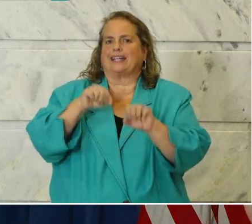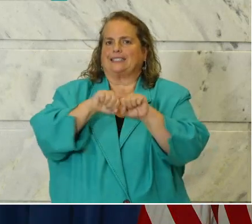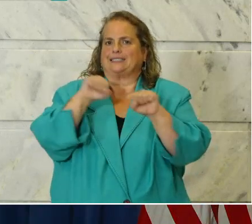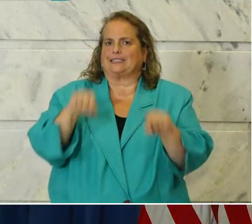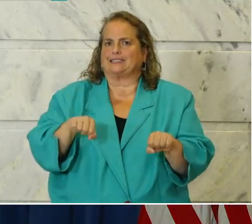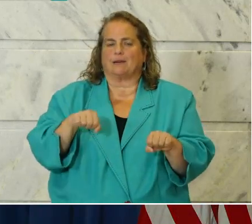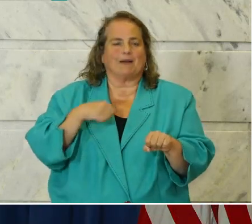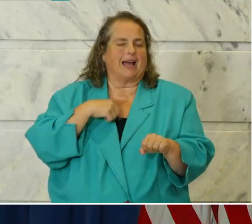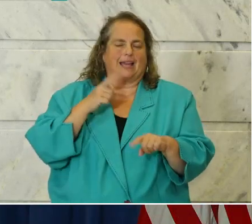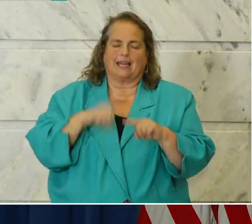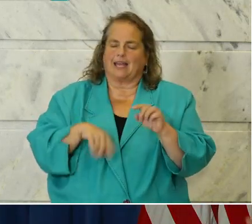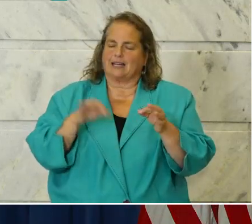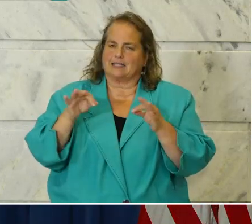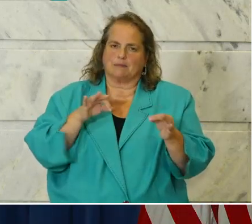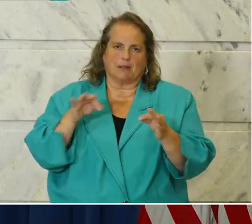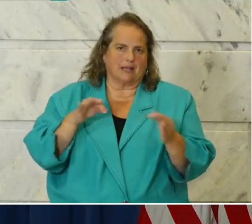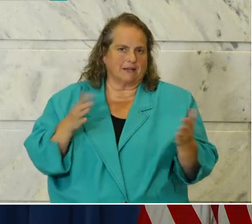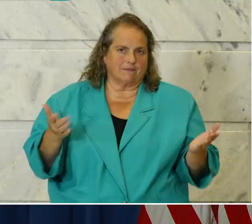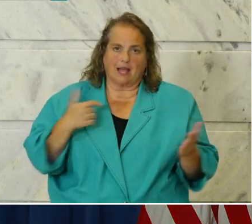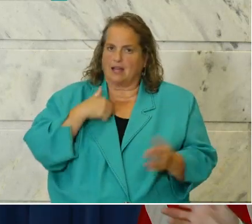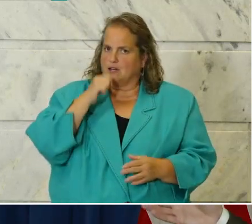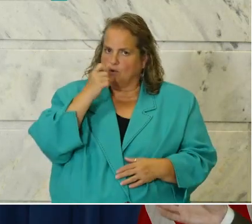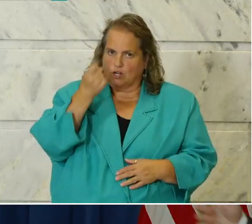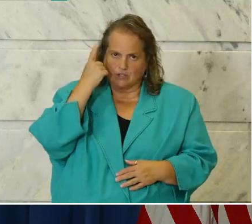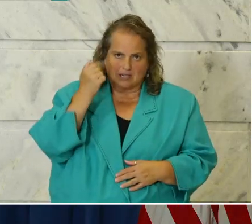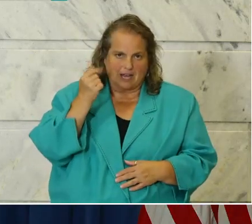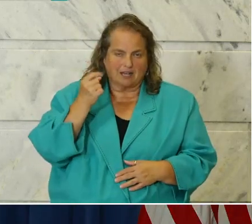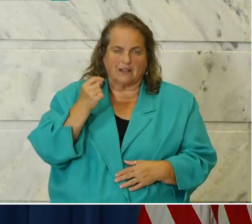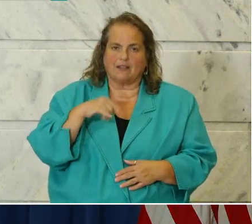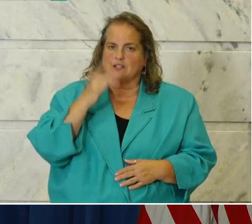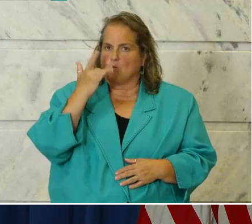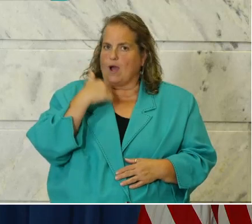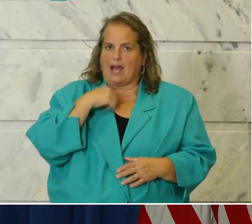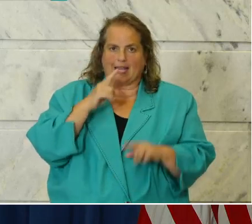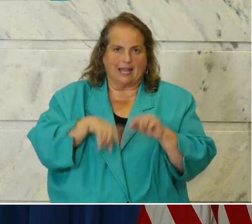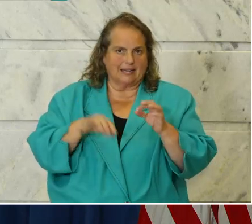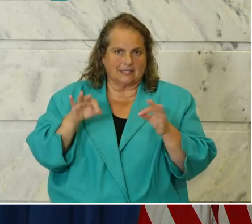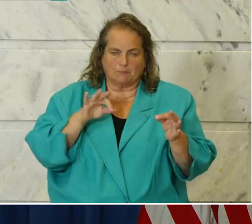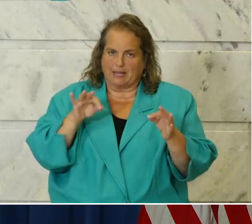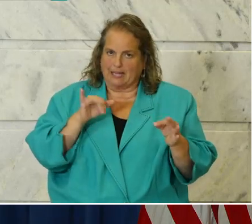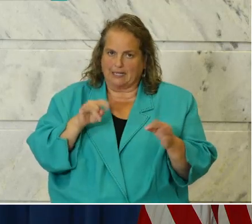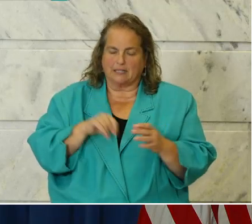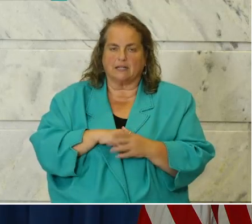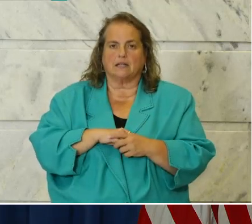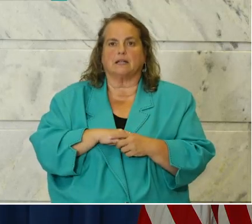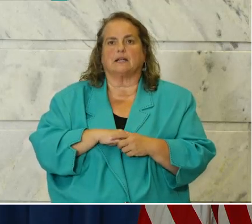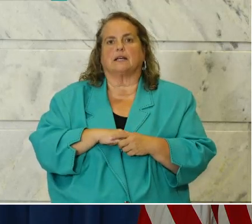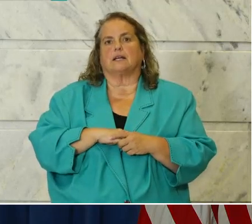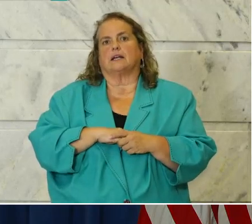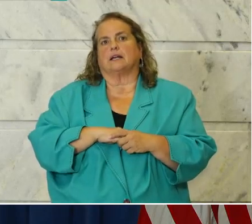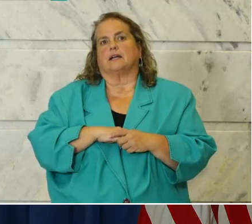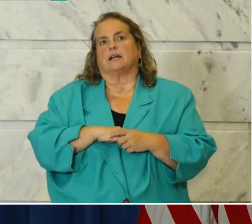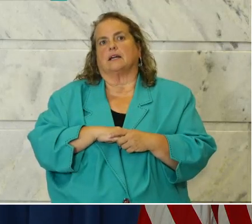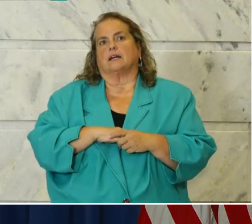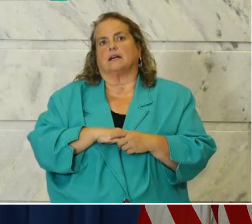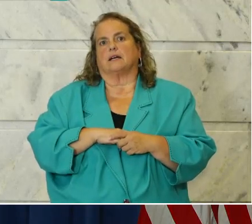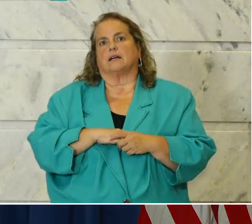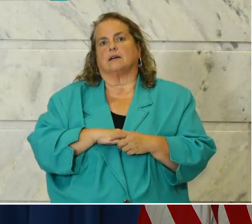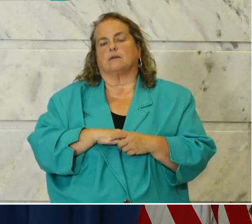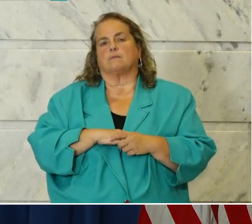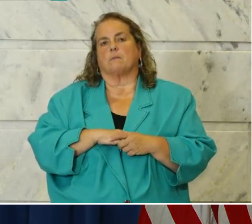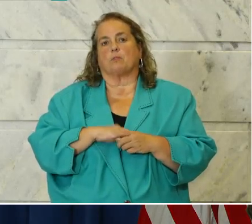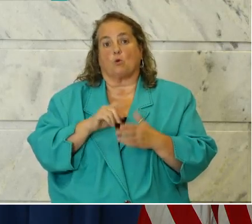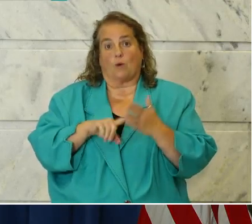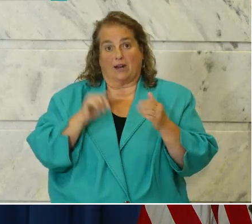can't explain and frankly don't understand. And that's why I don't work at Deloitte, I work here. But what it caused is